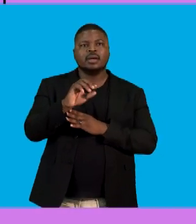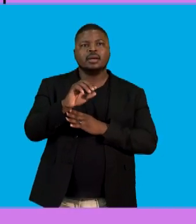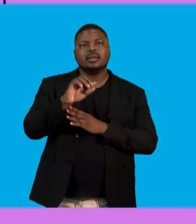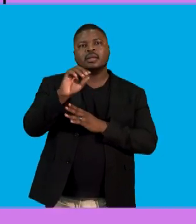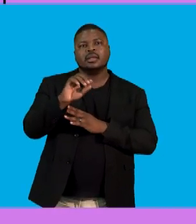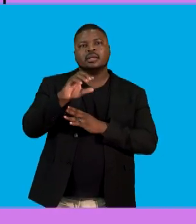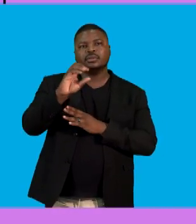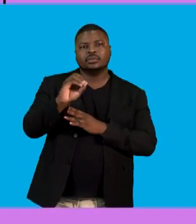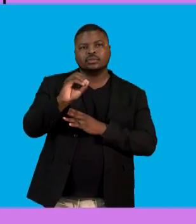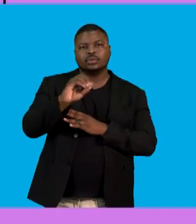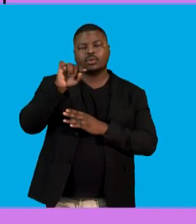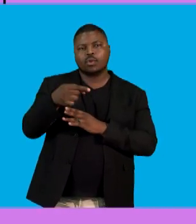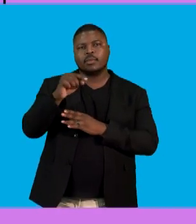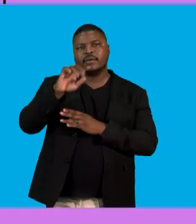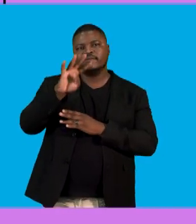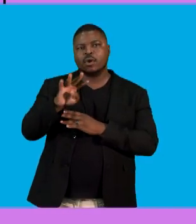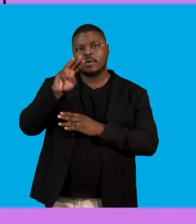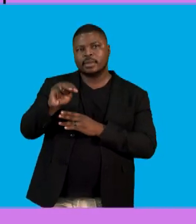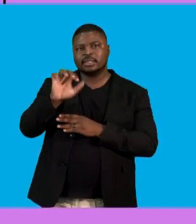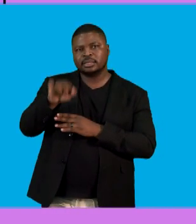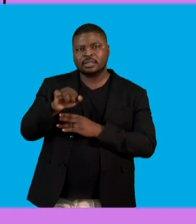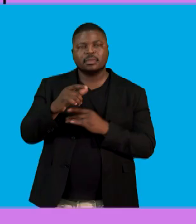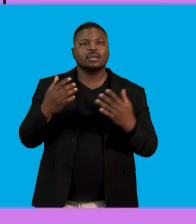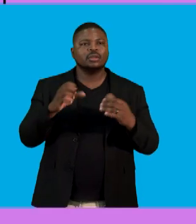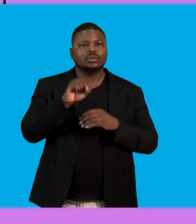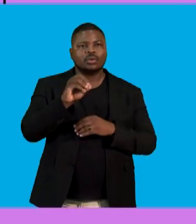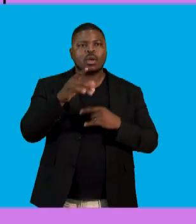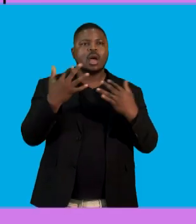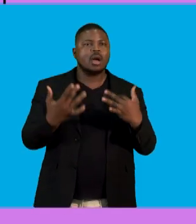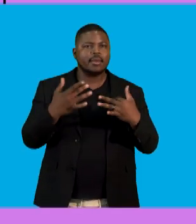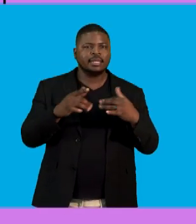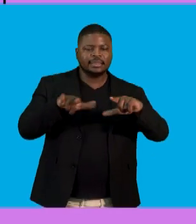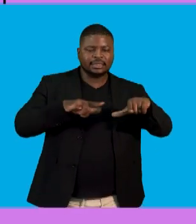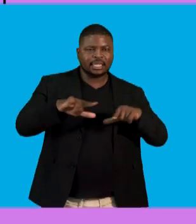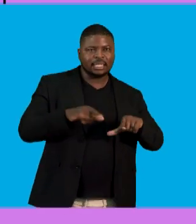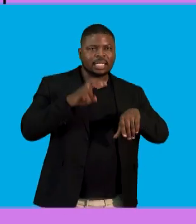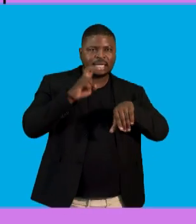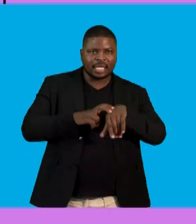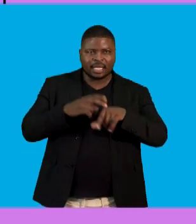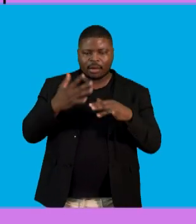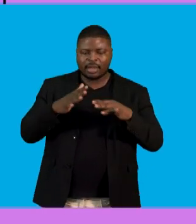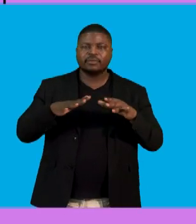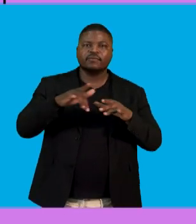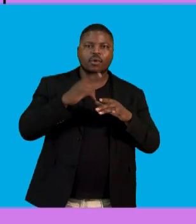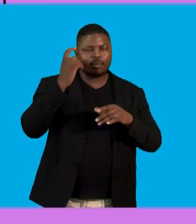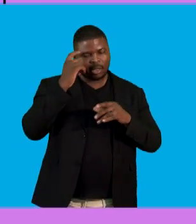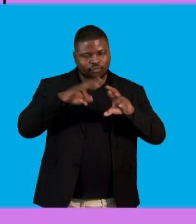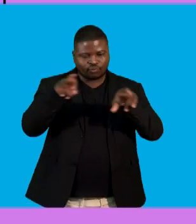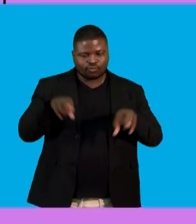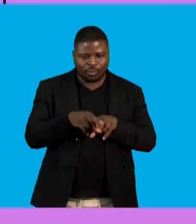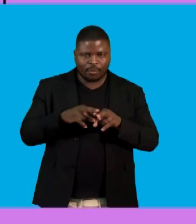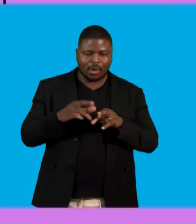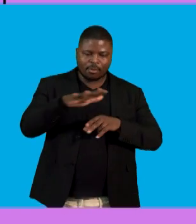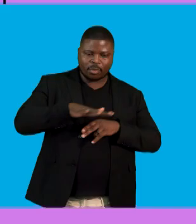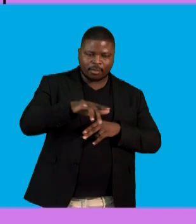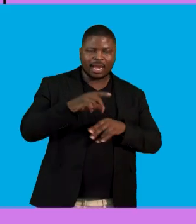are 0.4 meters. How many tiles will be needed along the length and the width of this bedroom? So let's